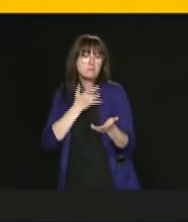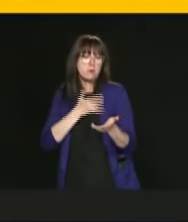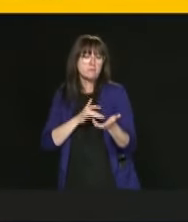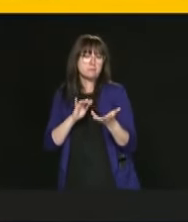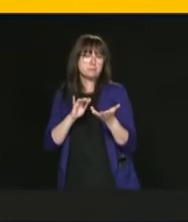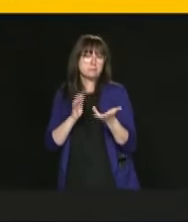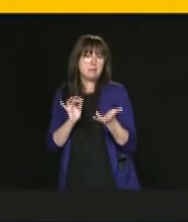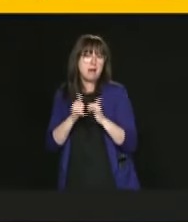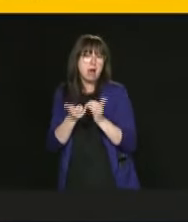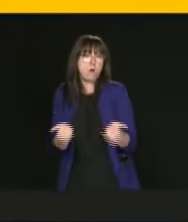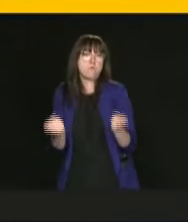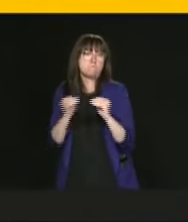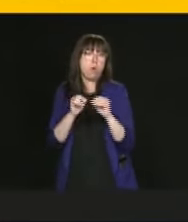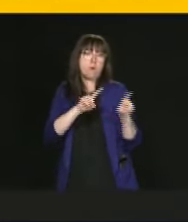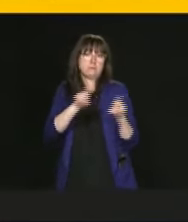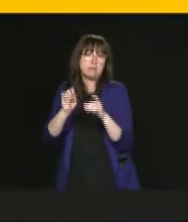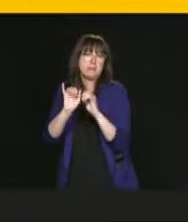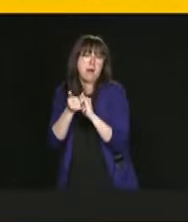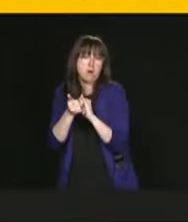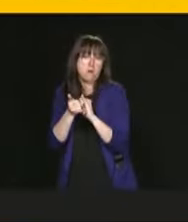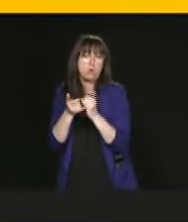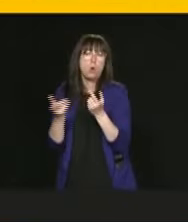to increase testing practically?